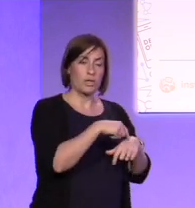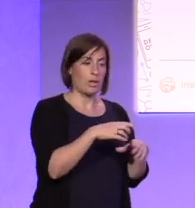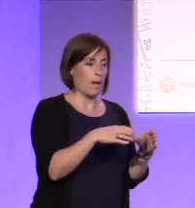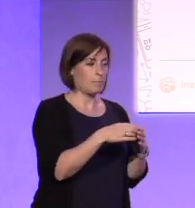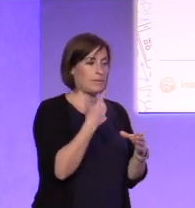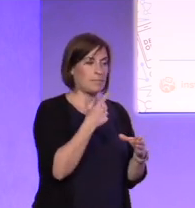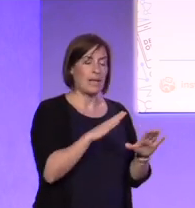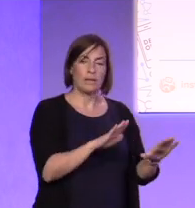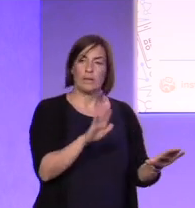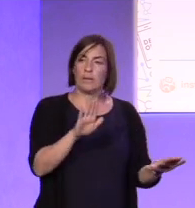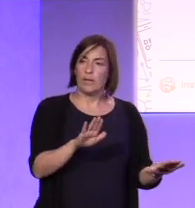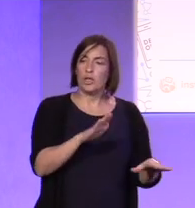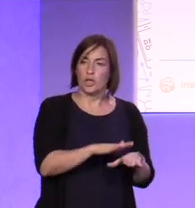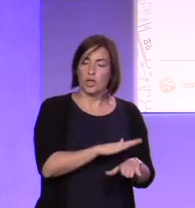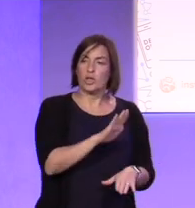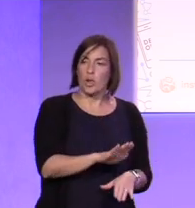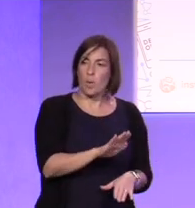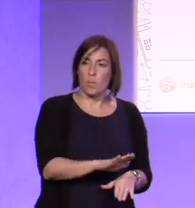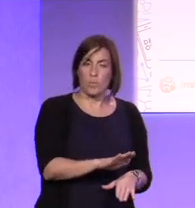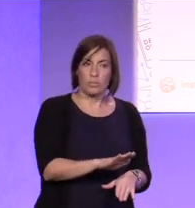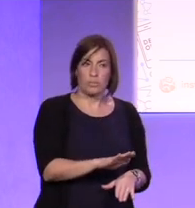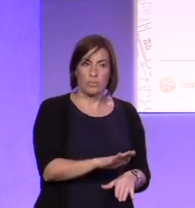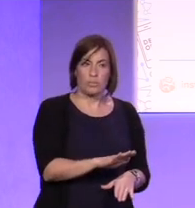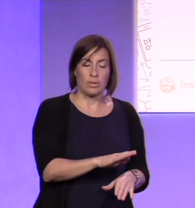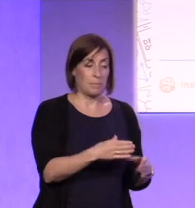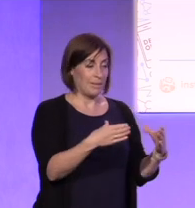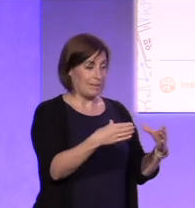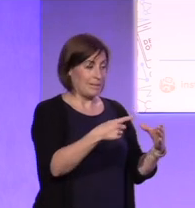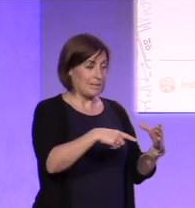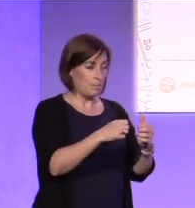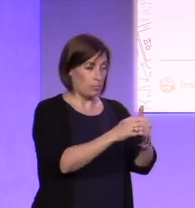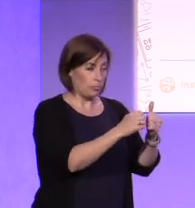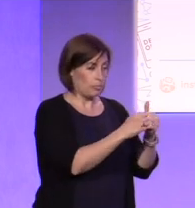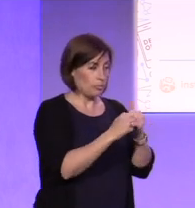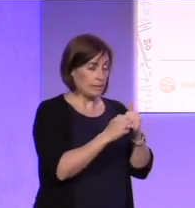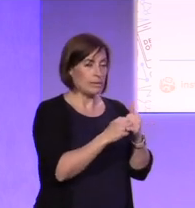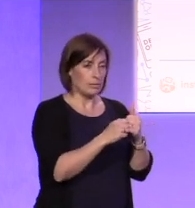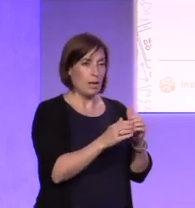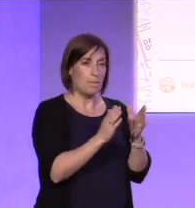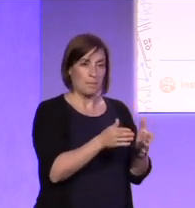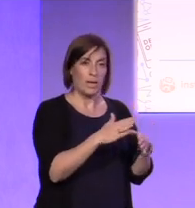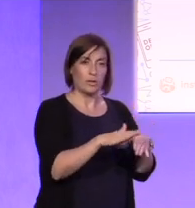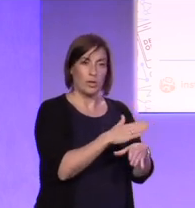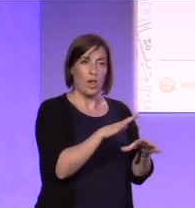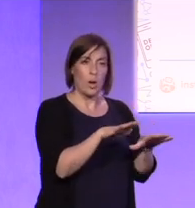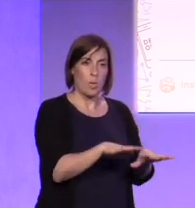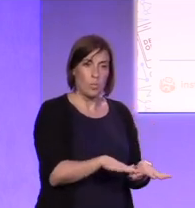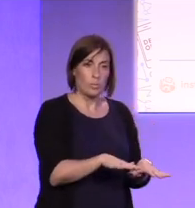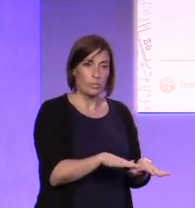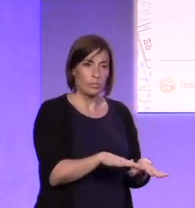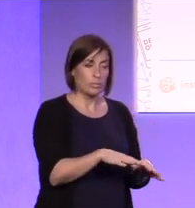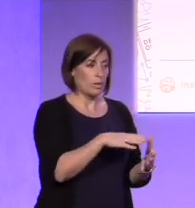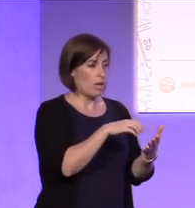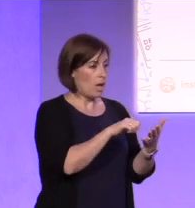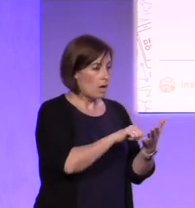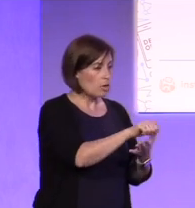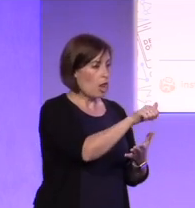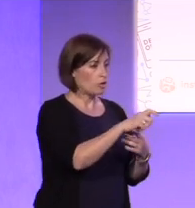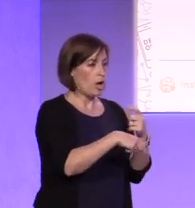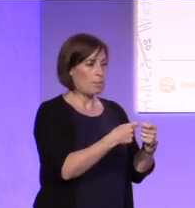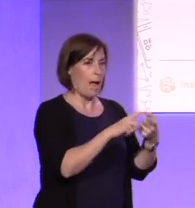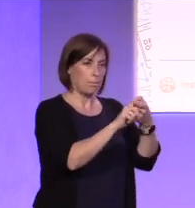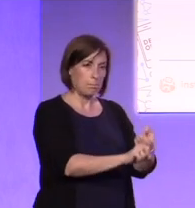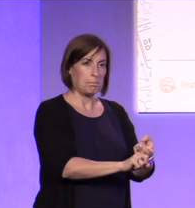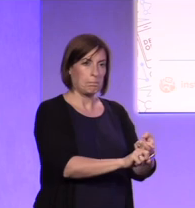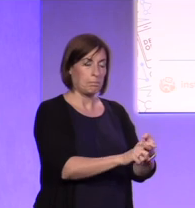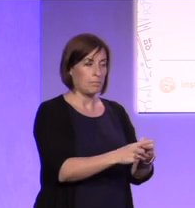down. But they came back to us with a single voice. And this showed us that our team's culture was starting to form. They had a single identity. So we